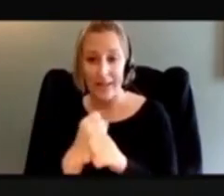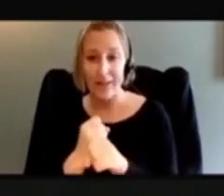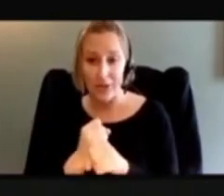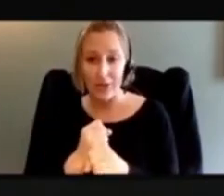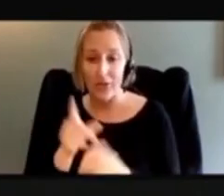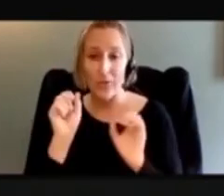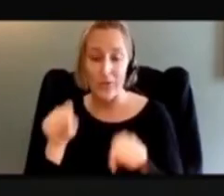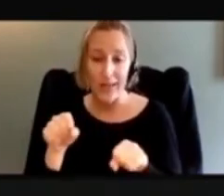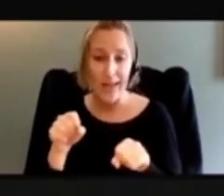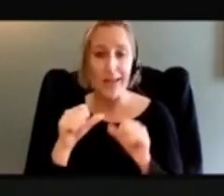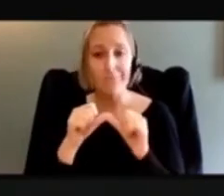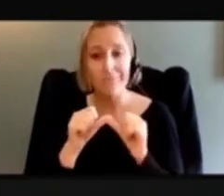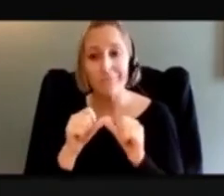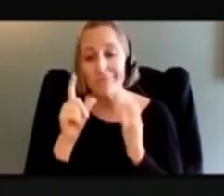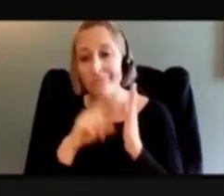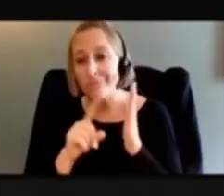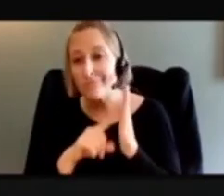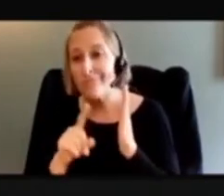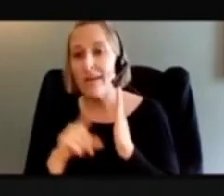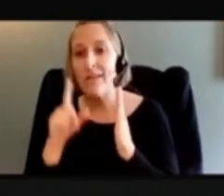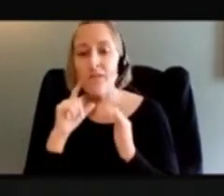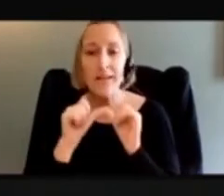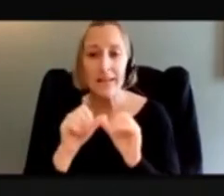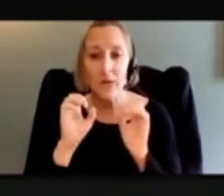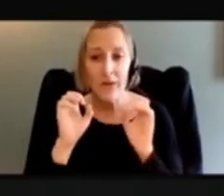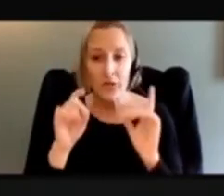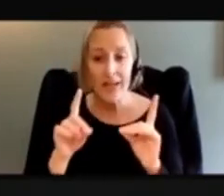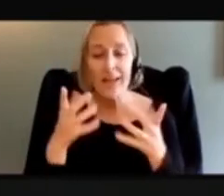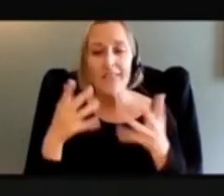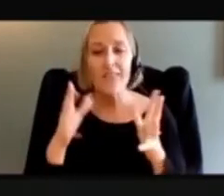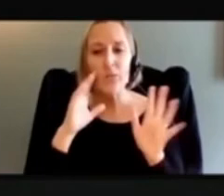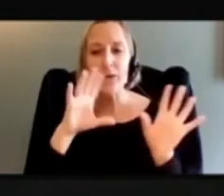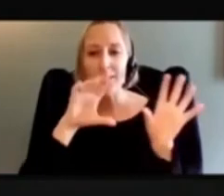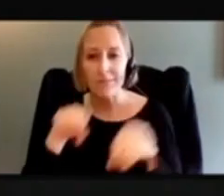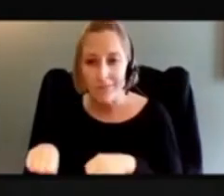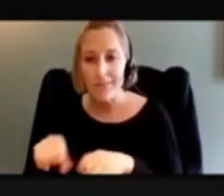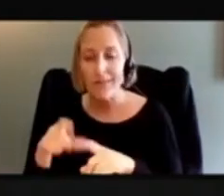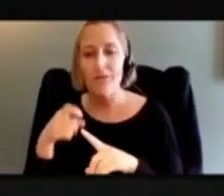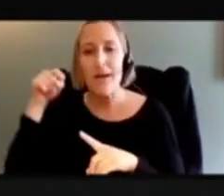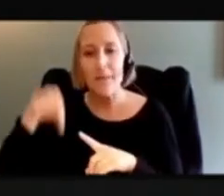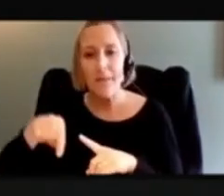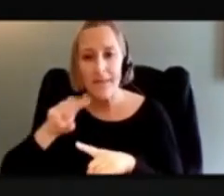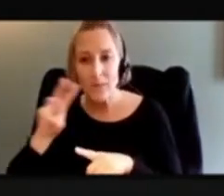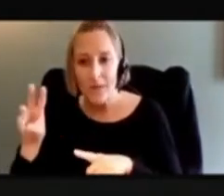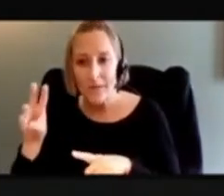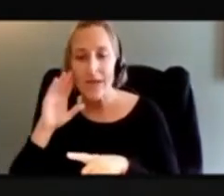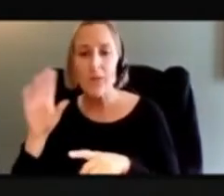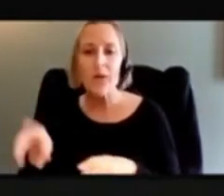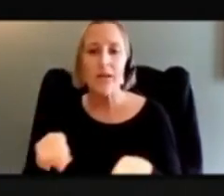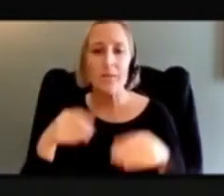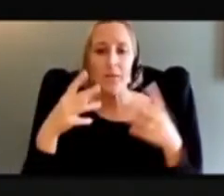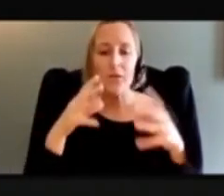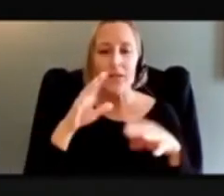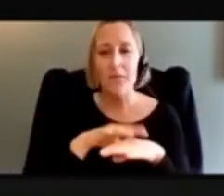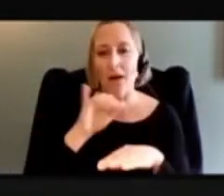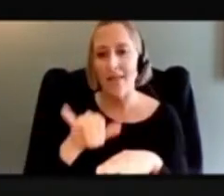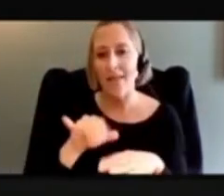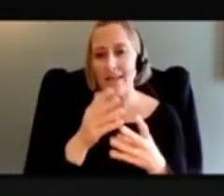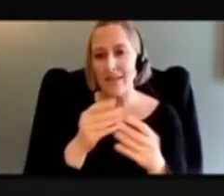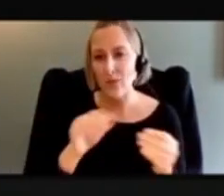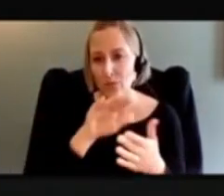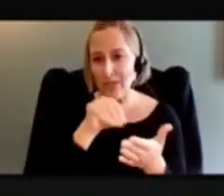getting continuing education. And then after that, we'll take it down from this website and put it on the Solution Center. So you can